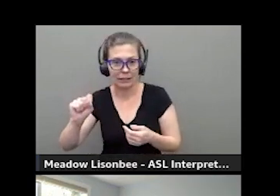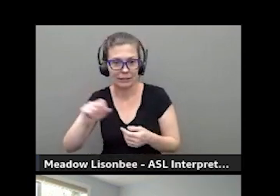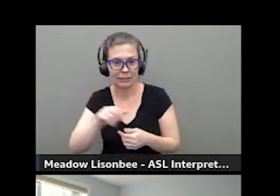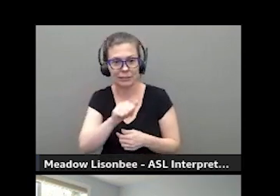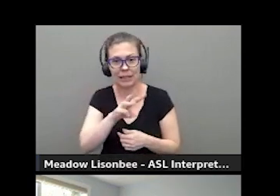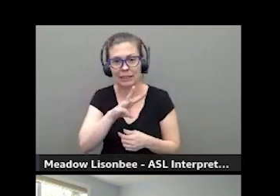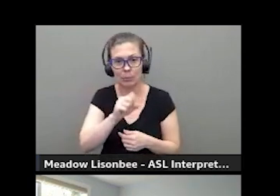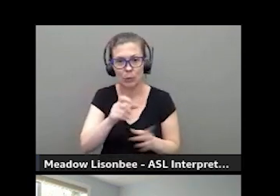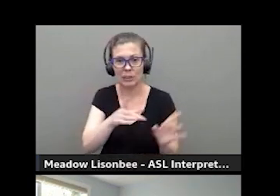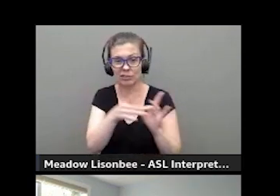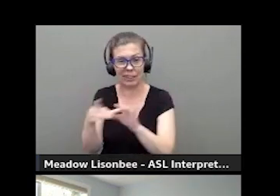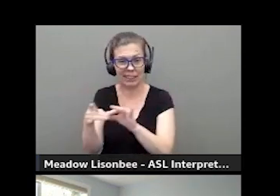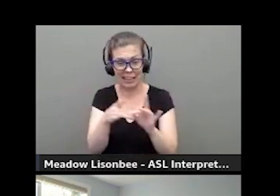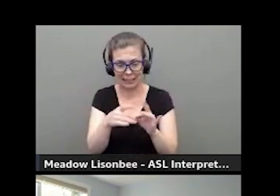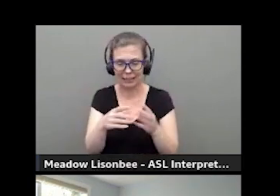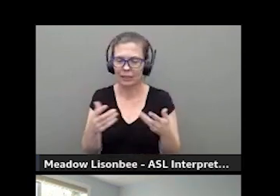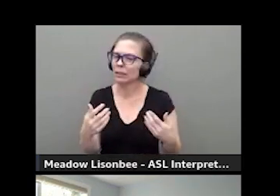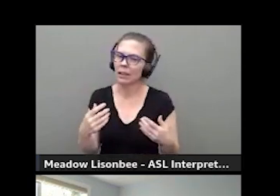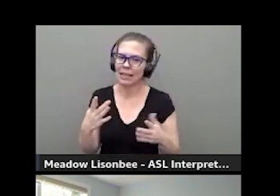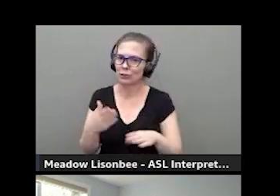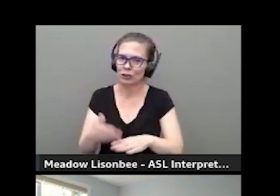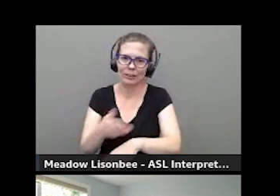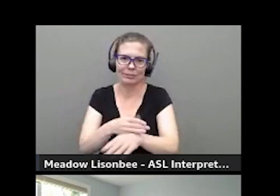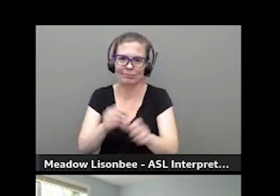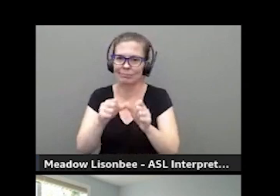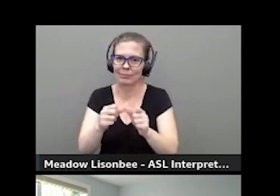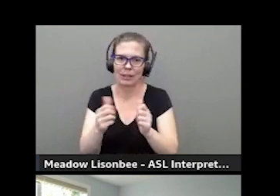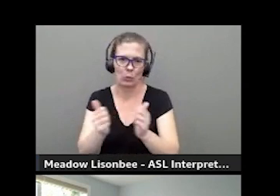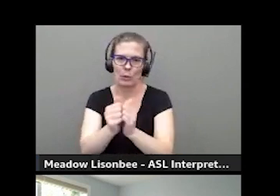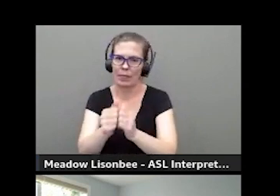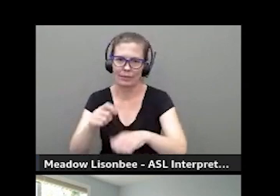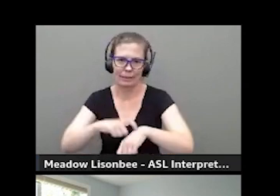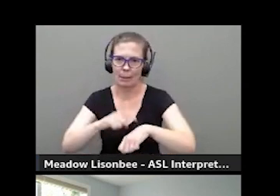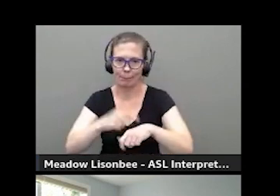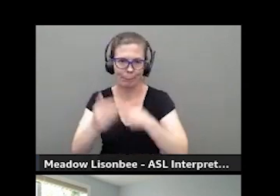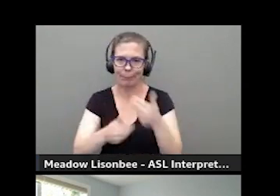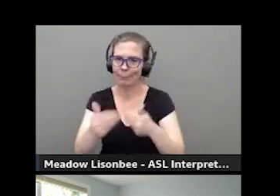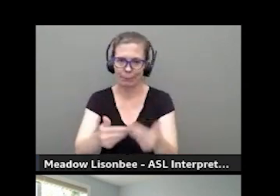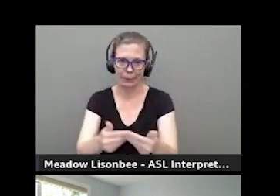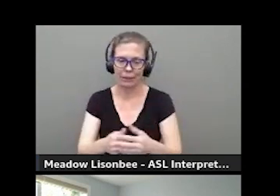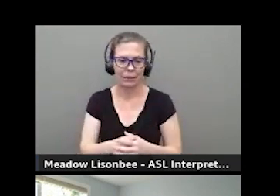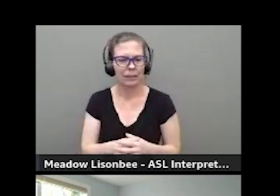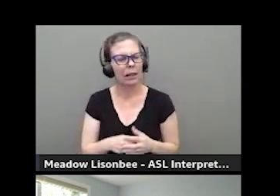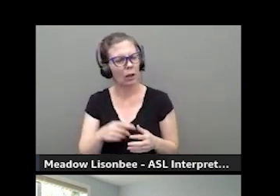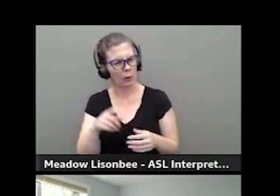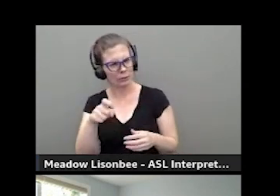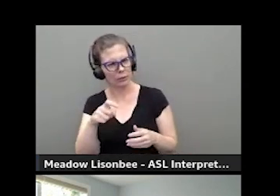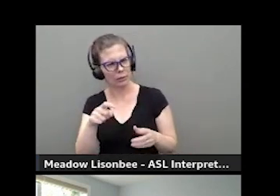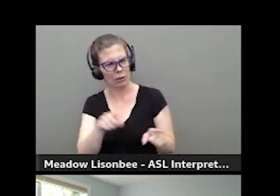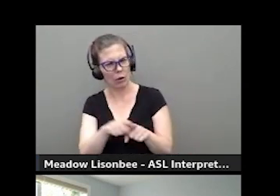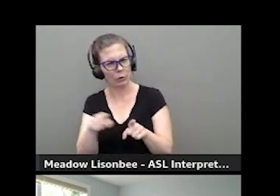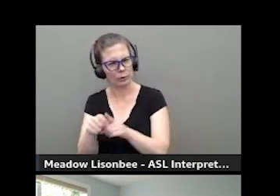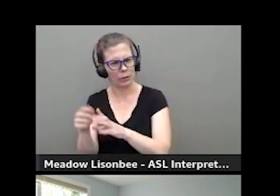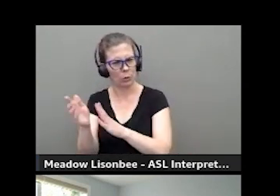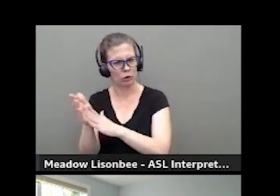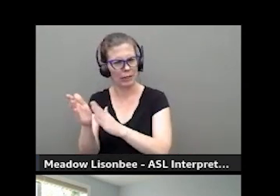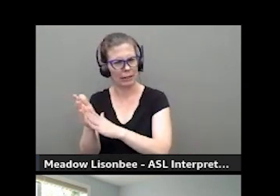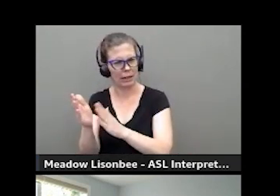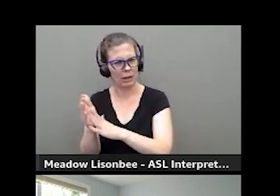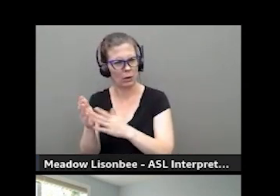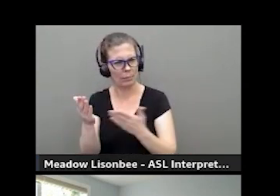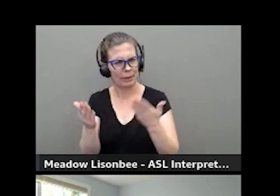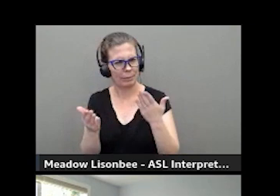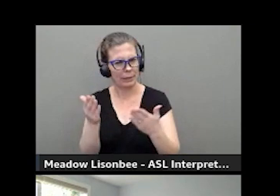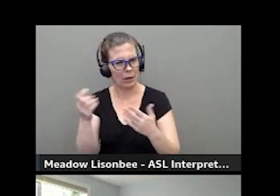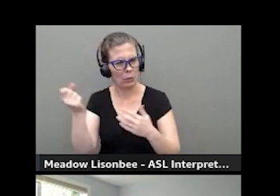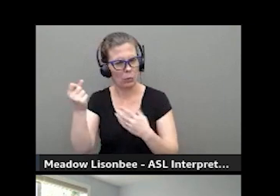AWS related, you know, it's just going to keep getting better with time. I should also shout out, maybe I'll do that in a